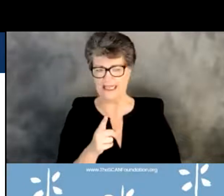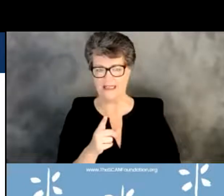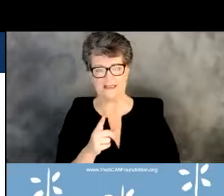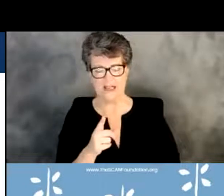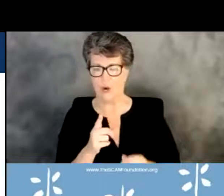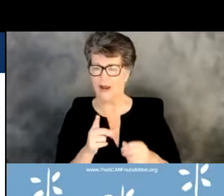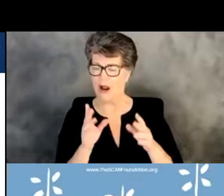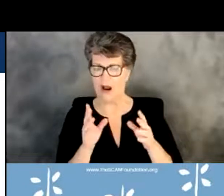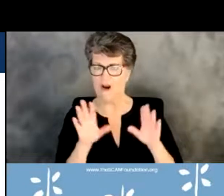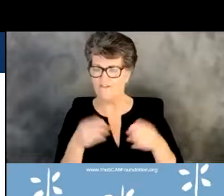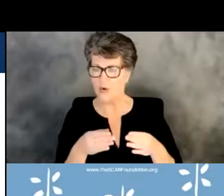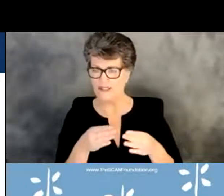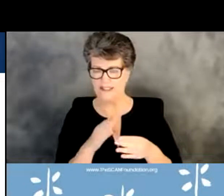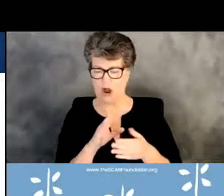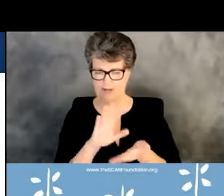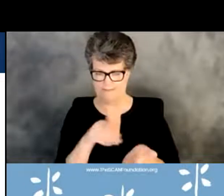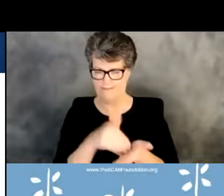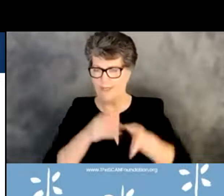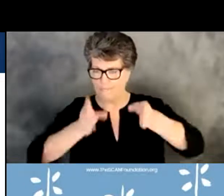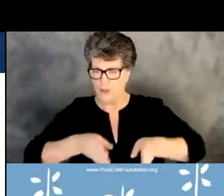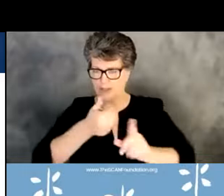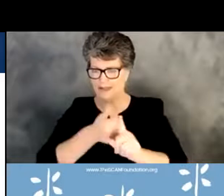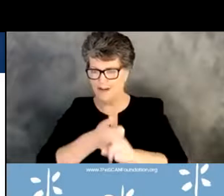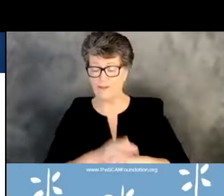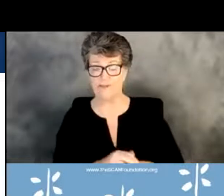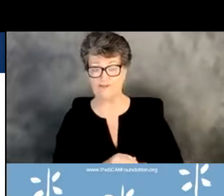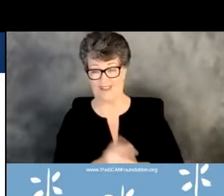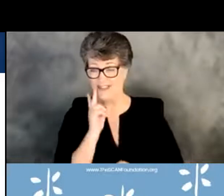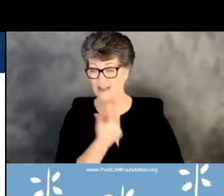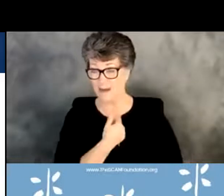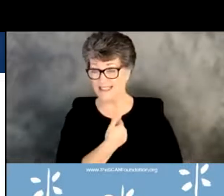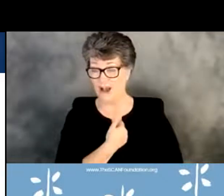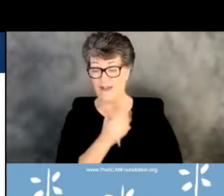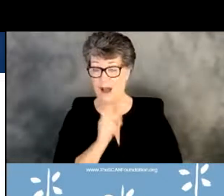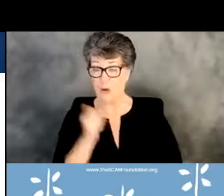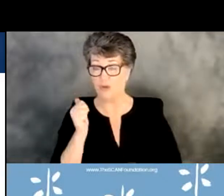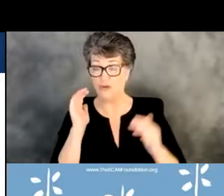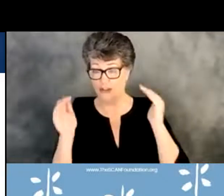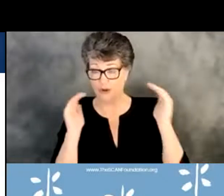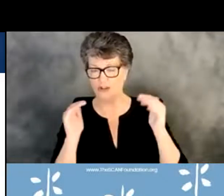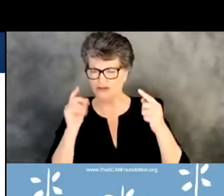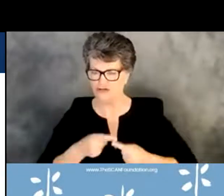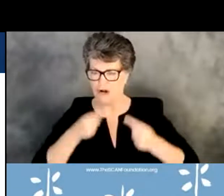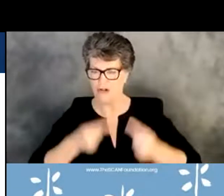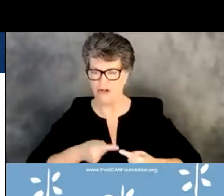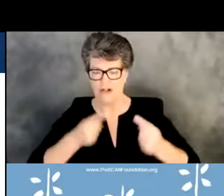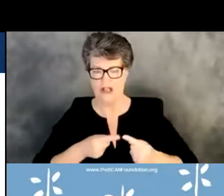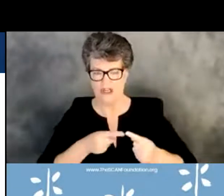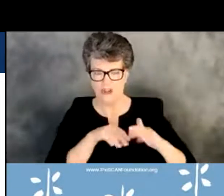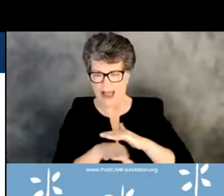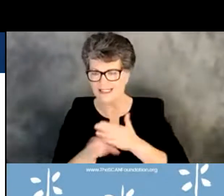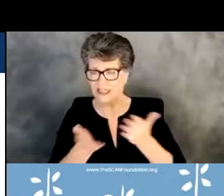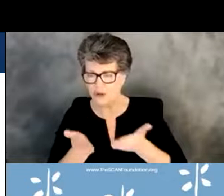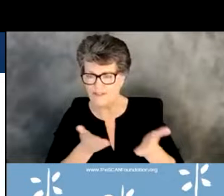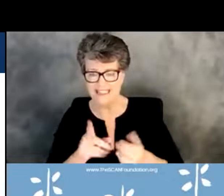on person-centeredness. And I have seen firsthand how older adults struggle to access services they